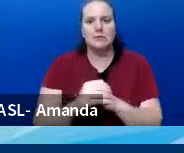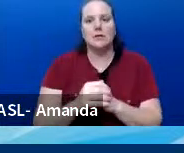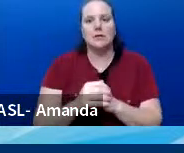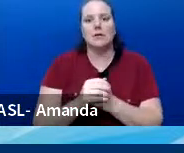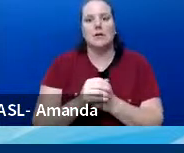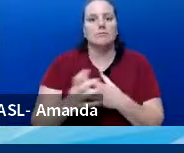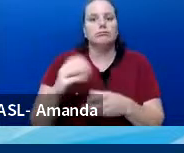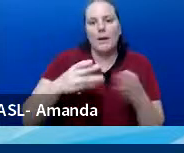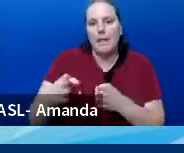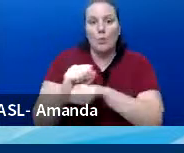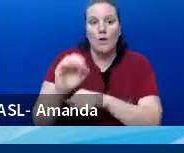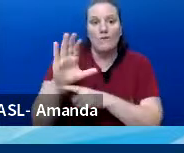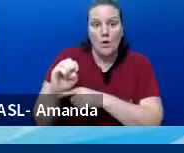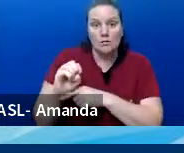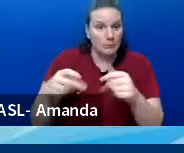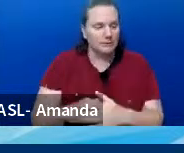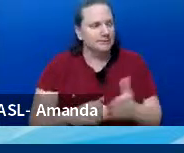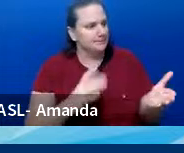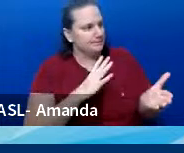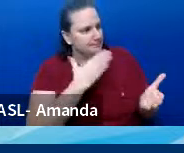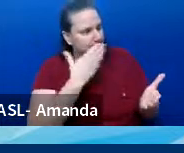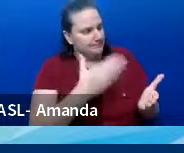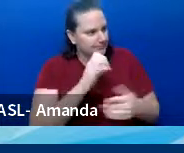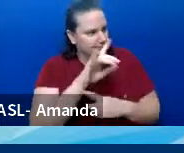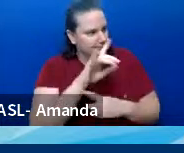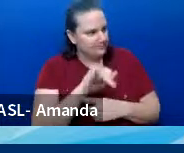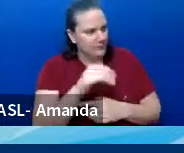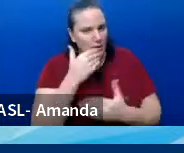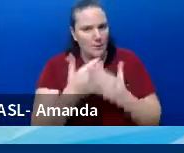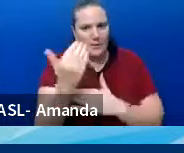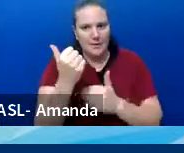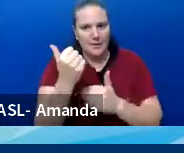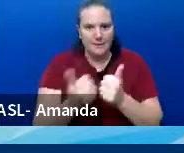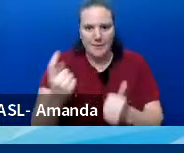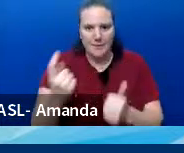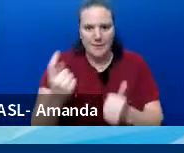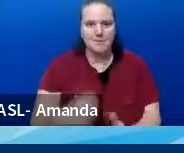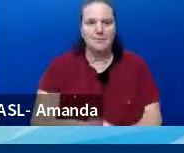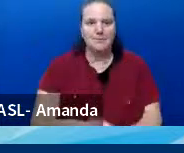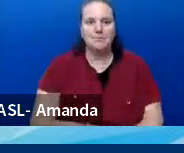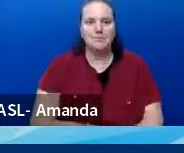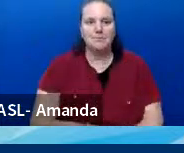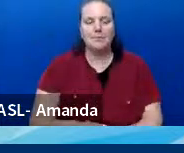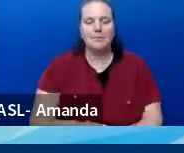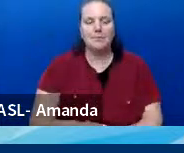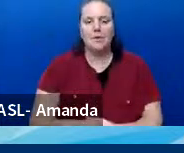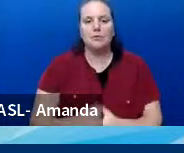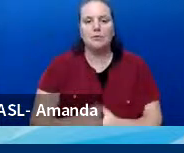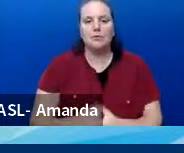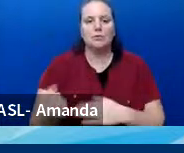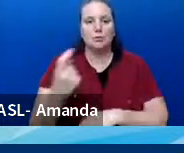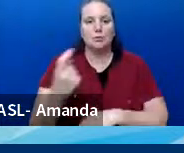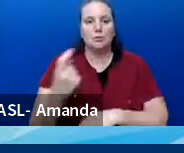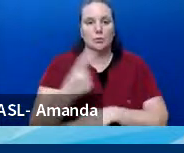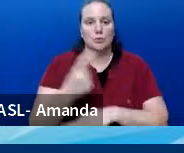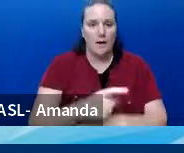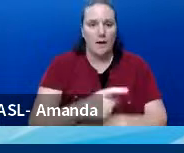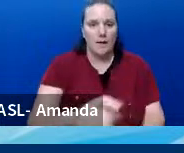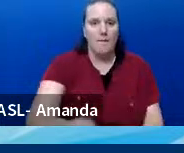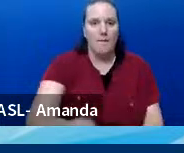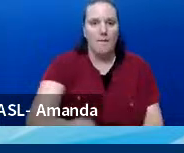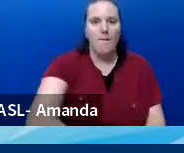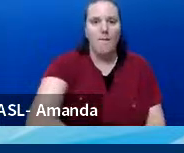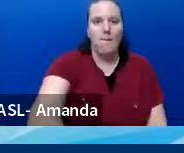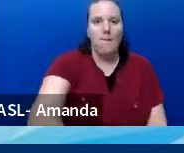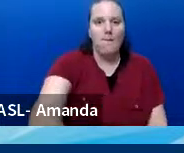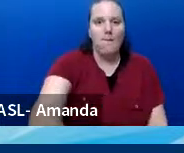Thank you, Emily, and good morning, everyone. Today I'm going to give you the highlights of the program's DBE